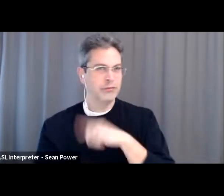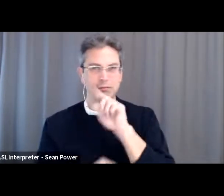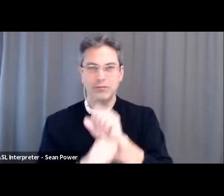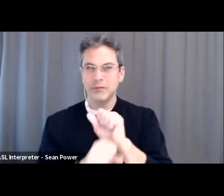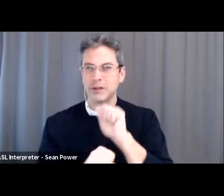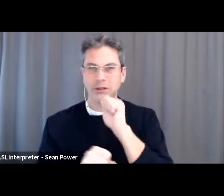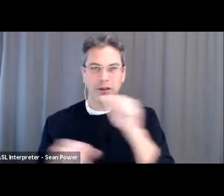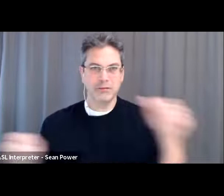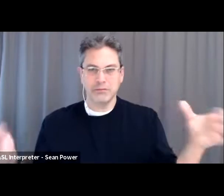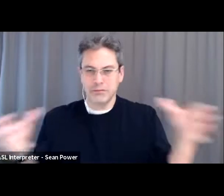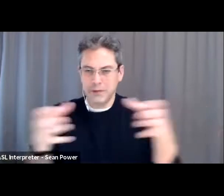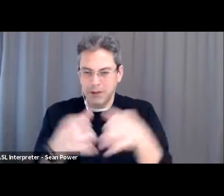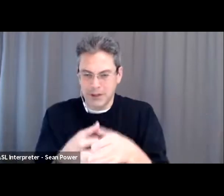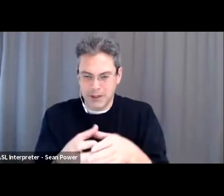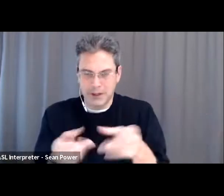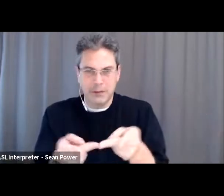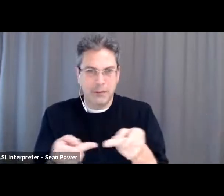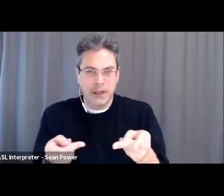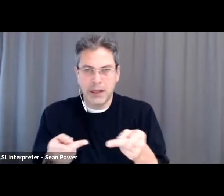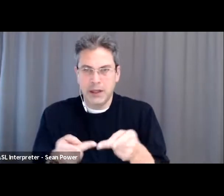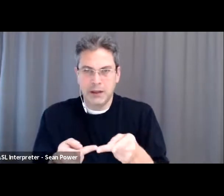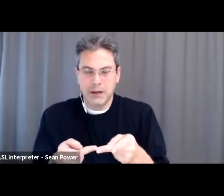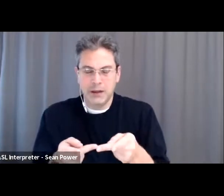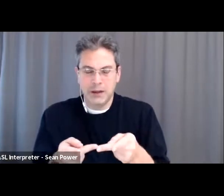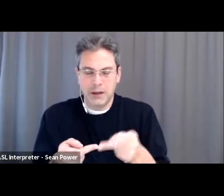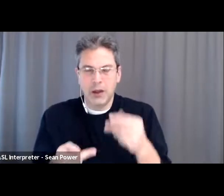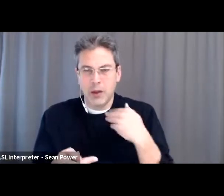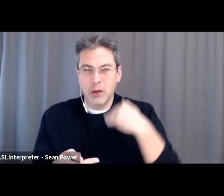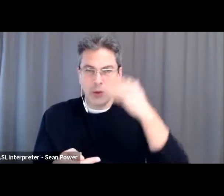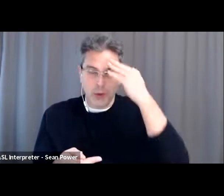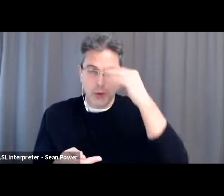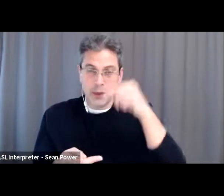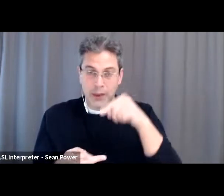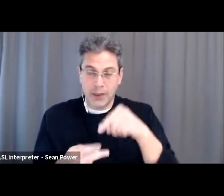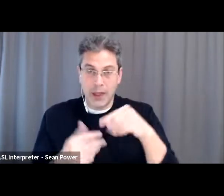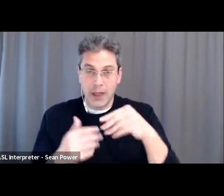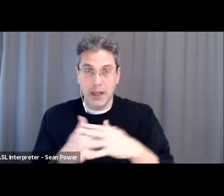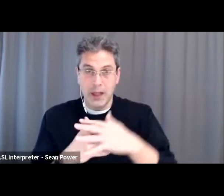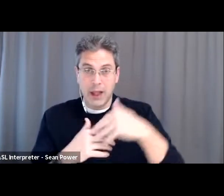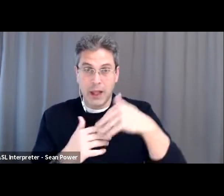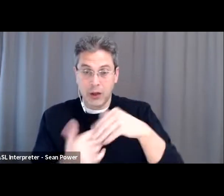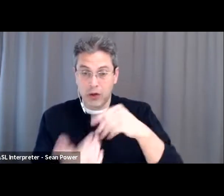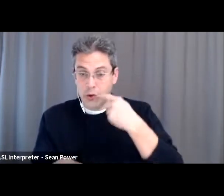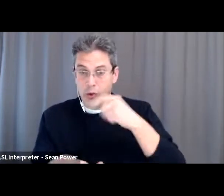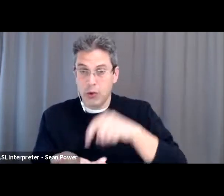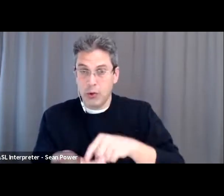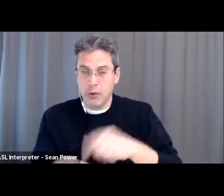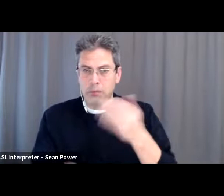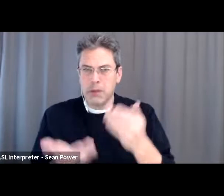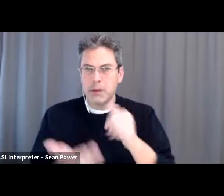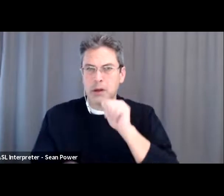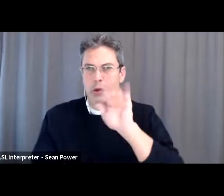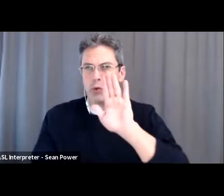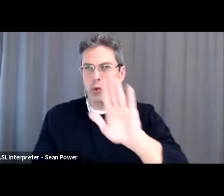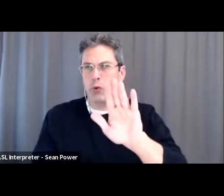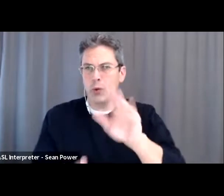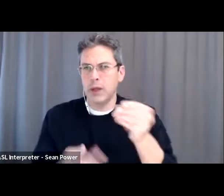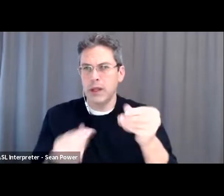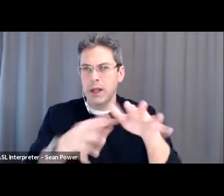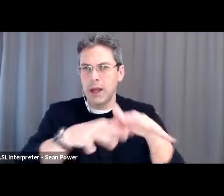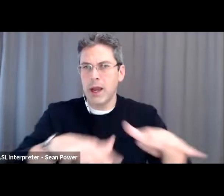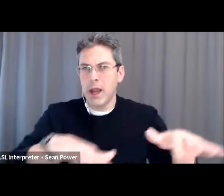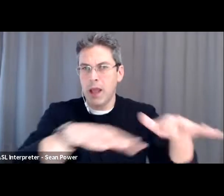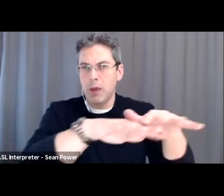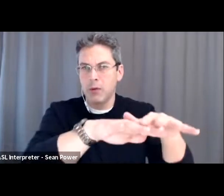recognize that this land acknowledgement might not be for the territory that you are currently on. We ask that if this